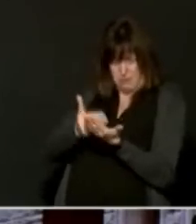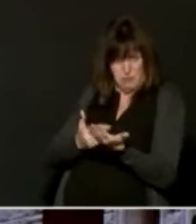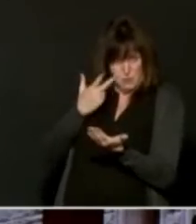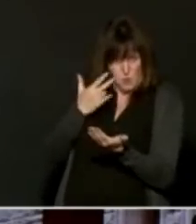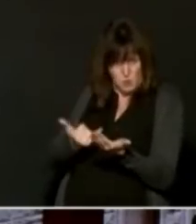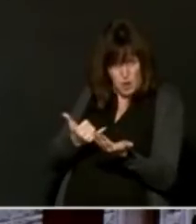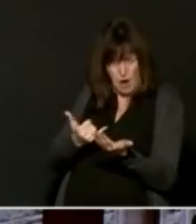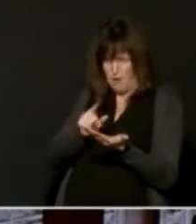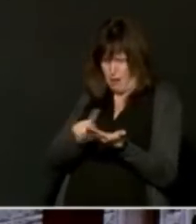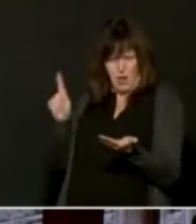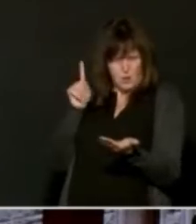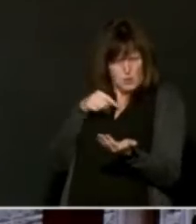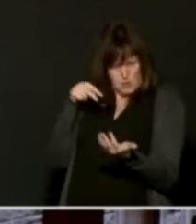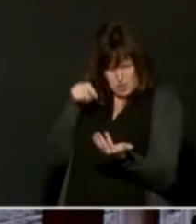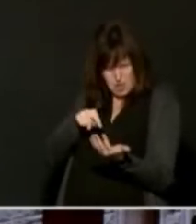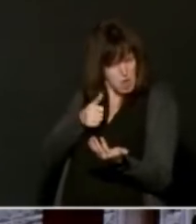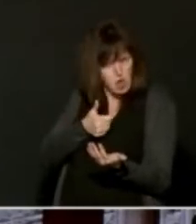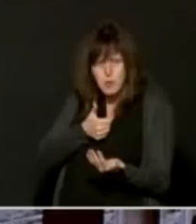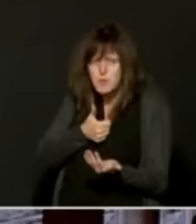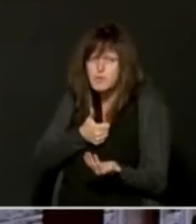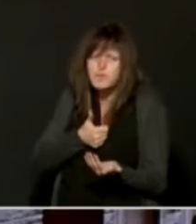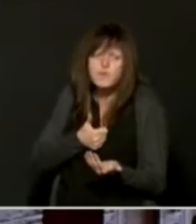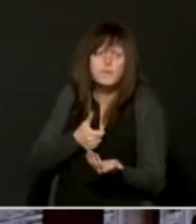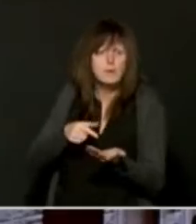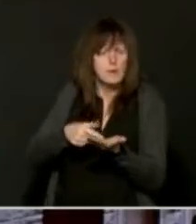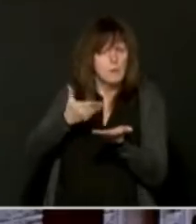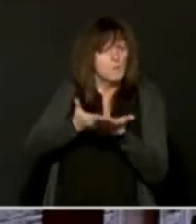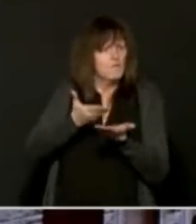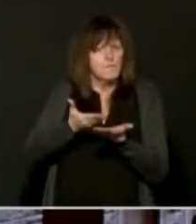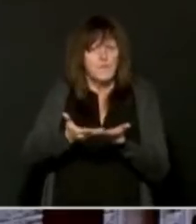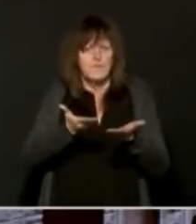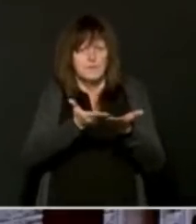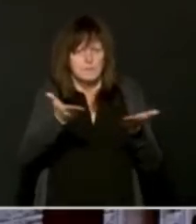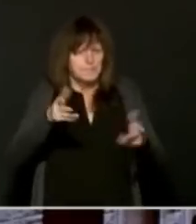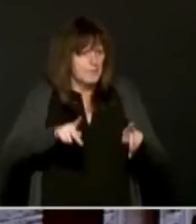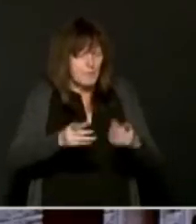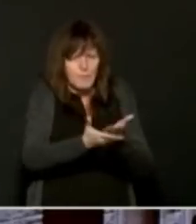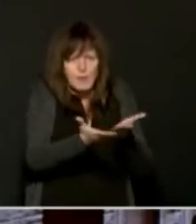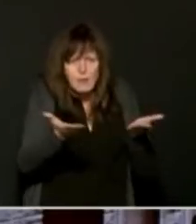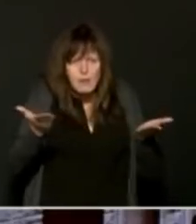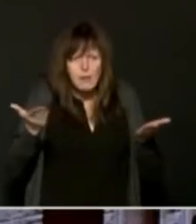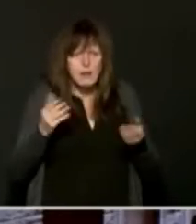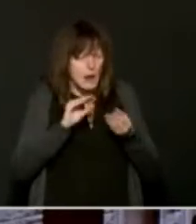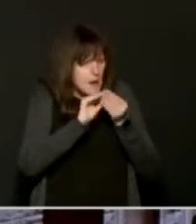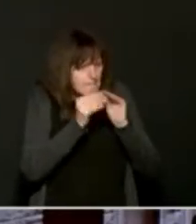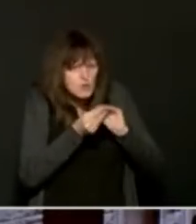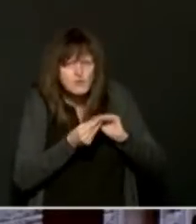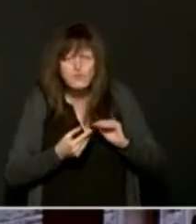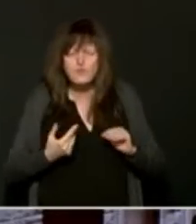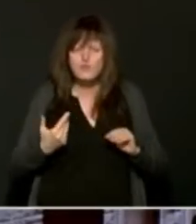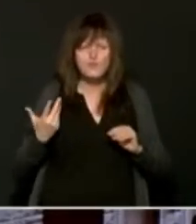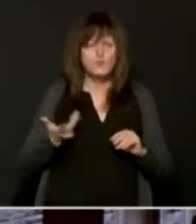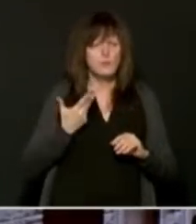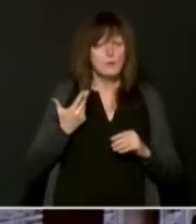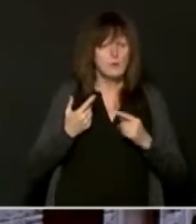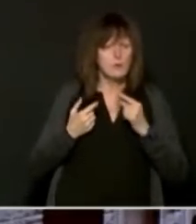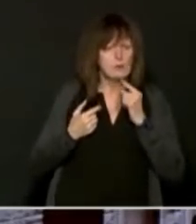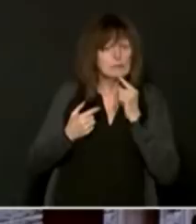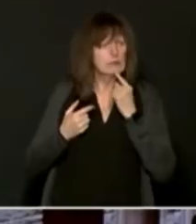And we've also seen that demonstrated quite well through the population of the numbers of severe infections